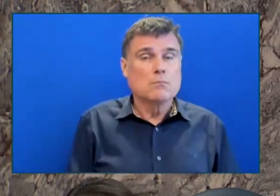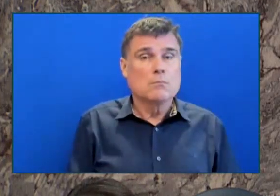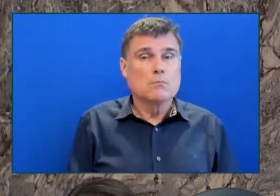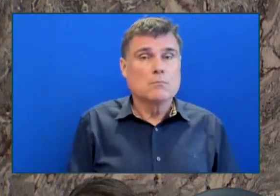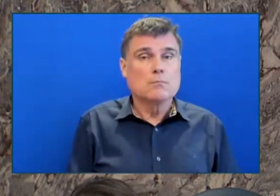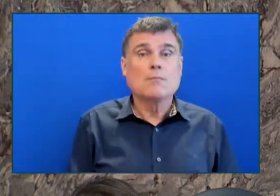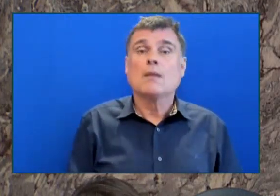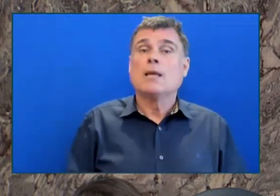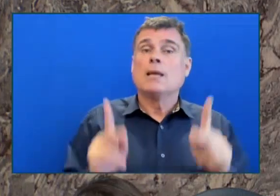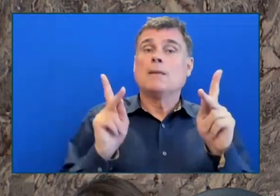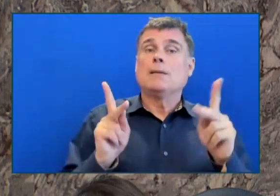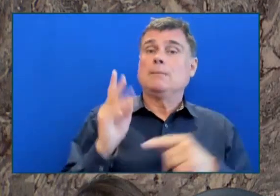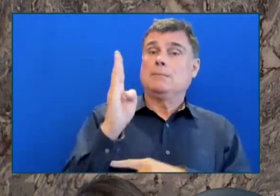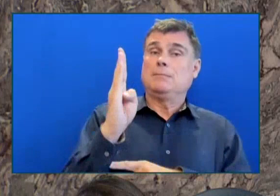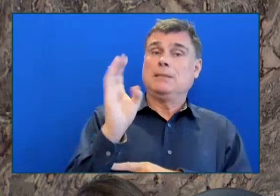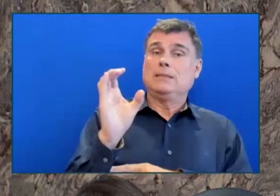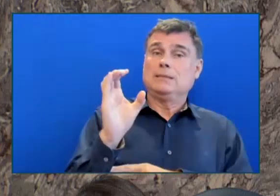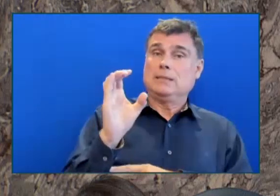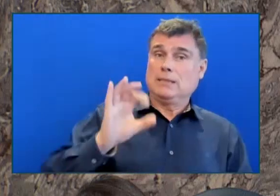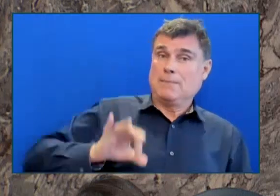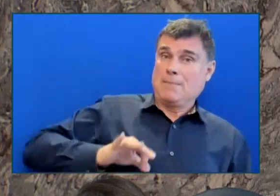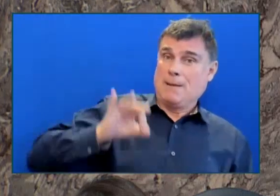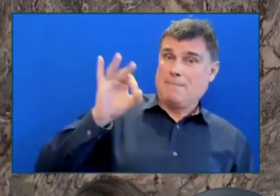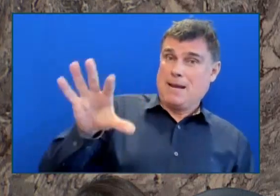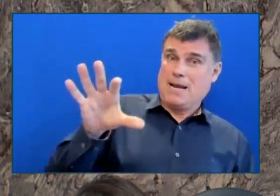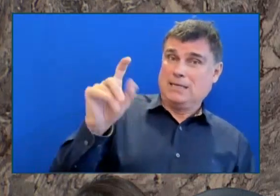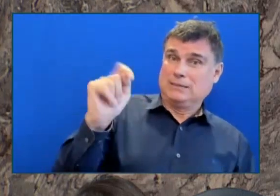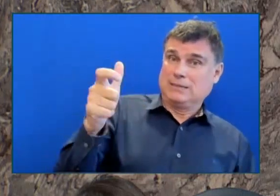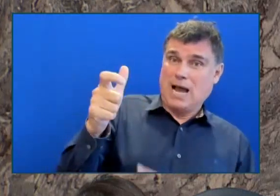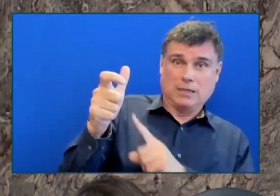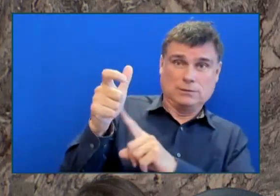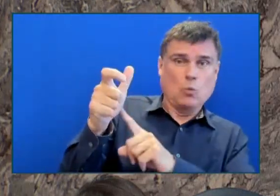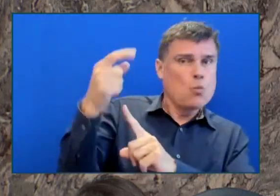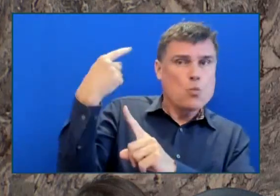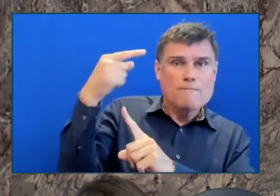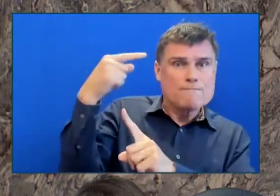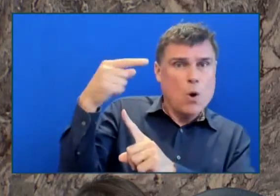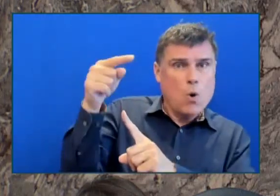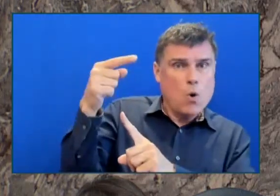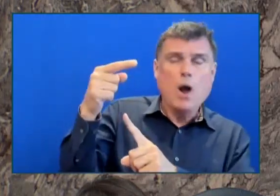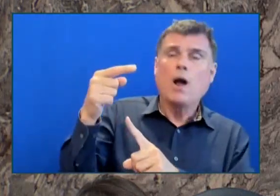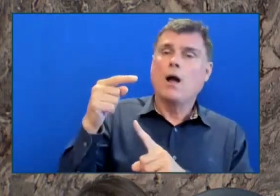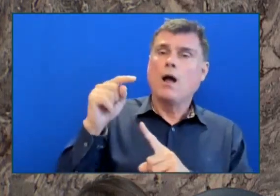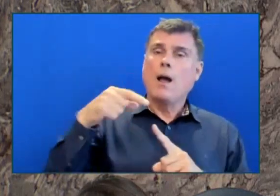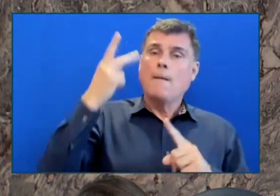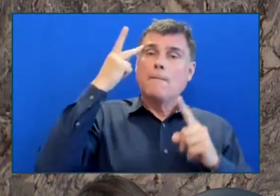province for an MLA to travel from their constituency to work at the legislature.